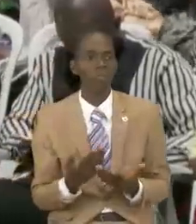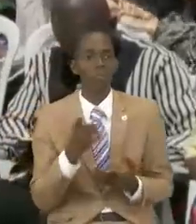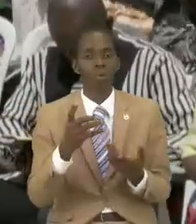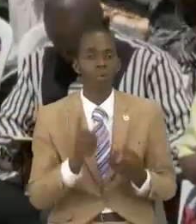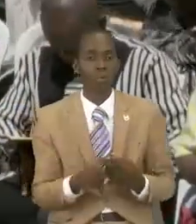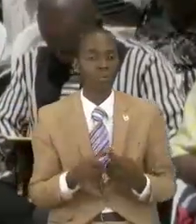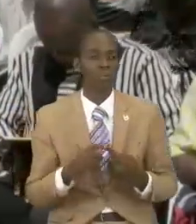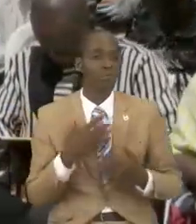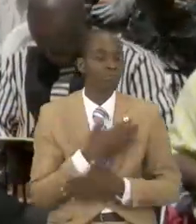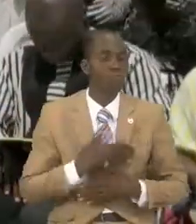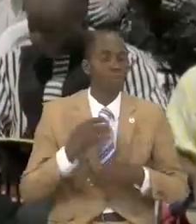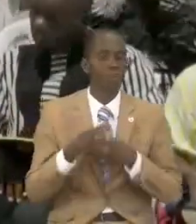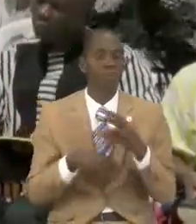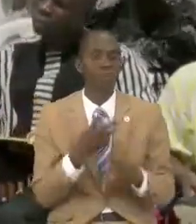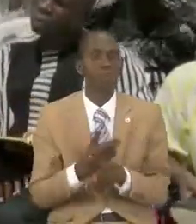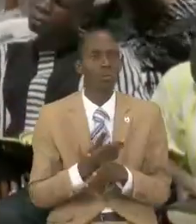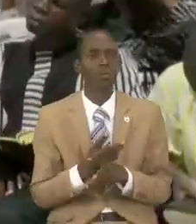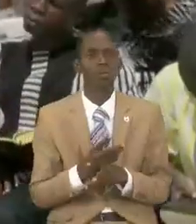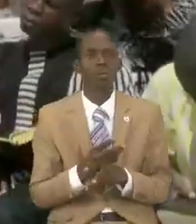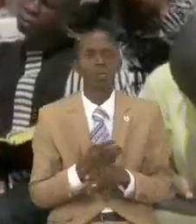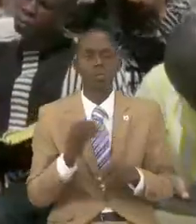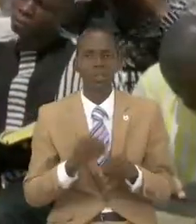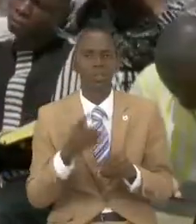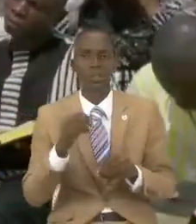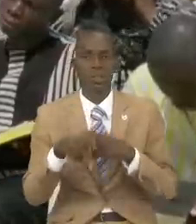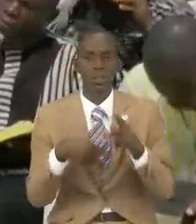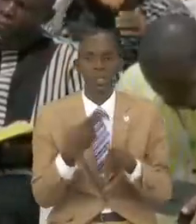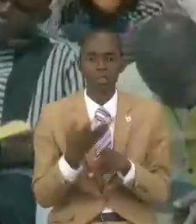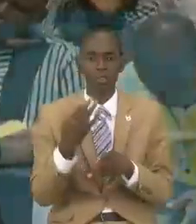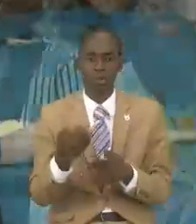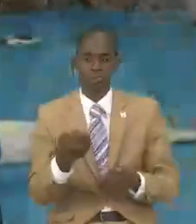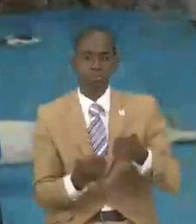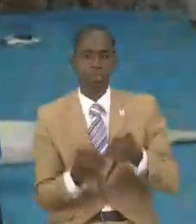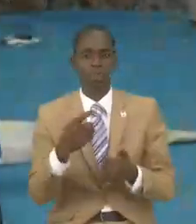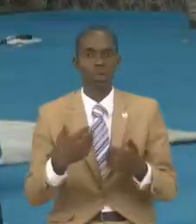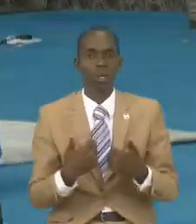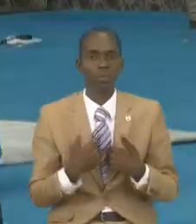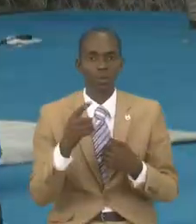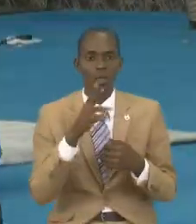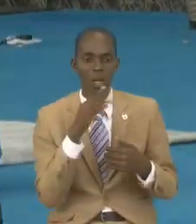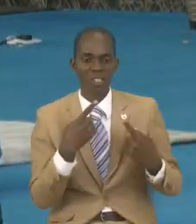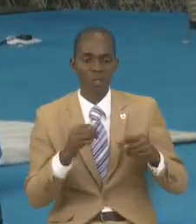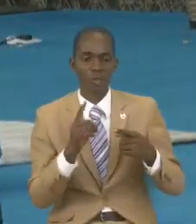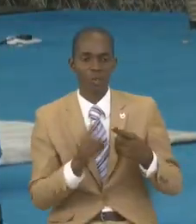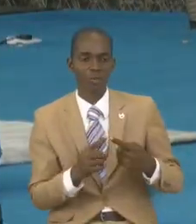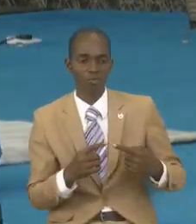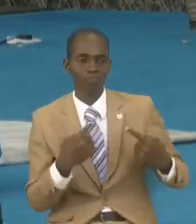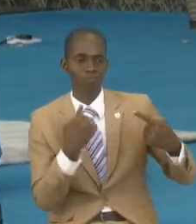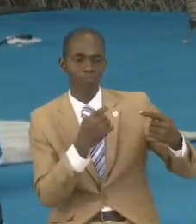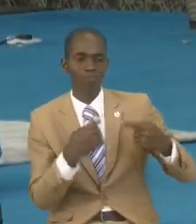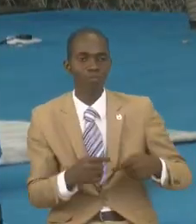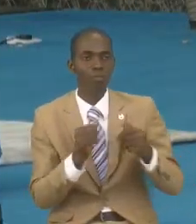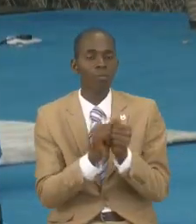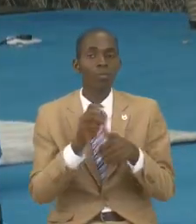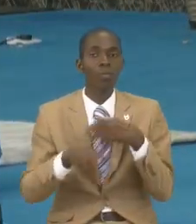world in the kind of car you use. You're competing with the world in